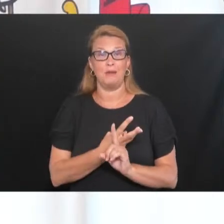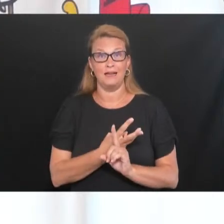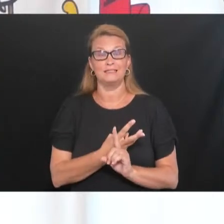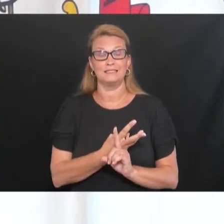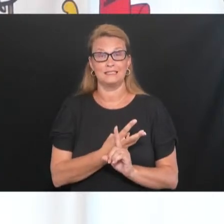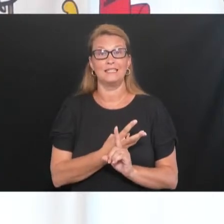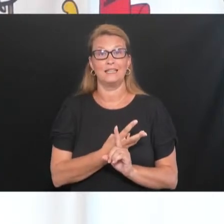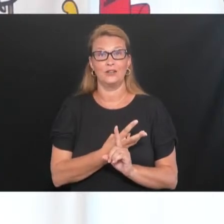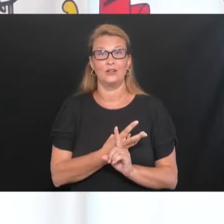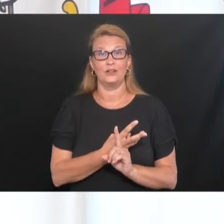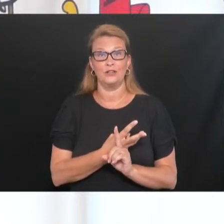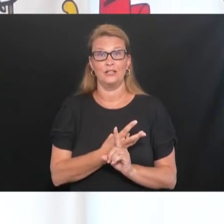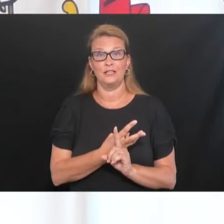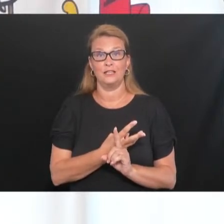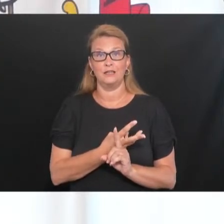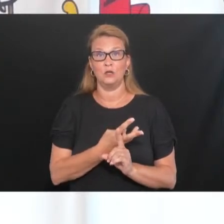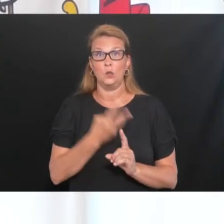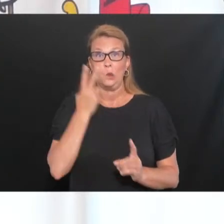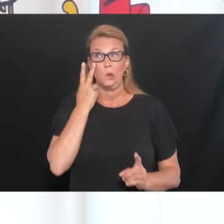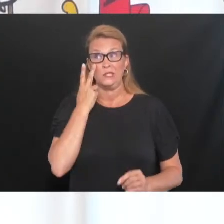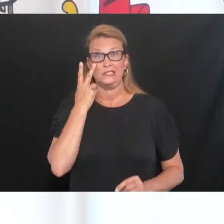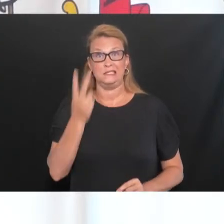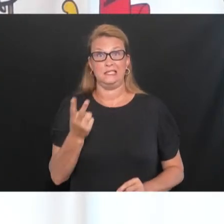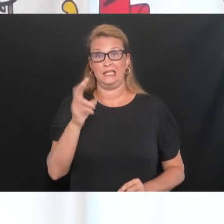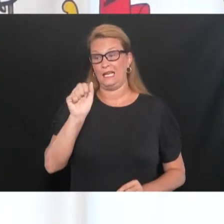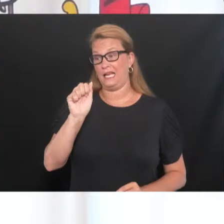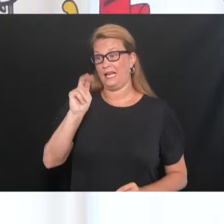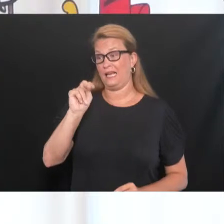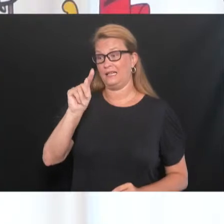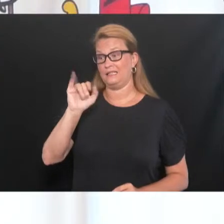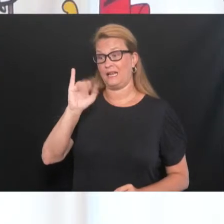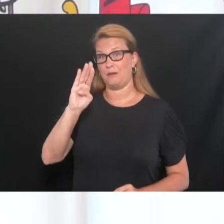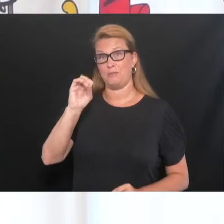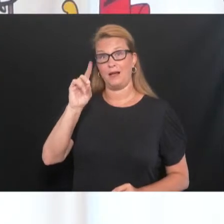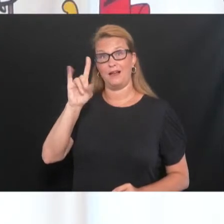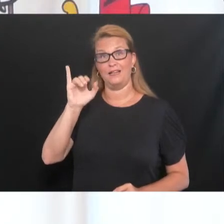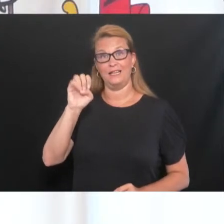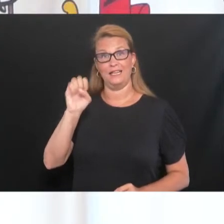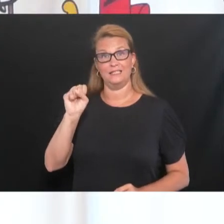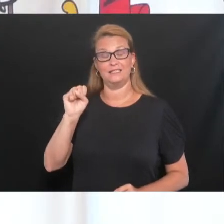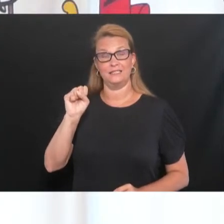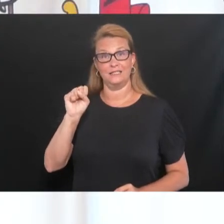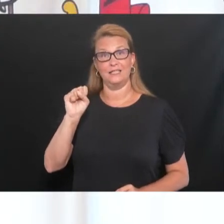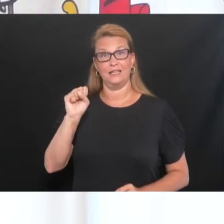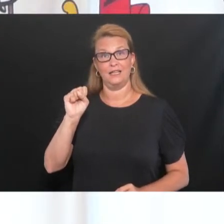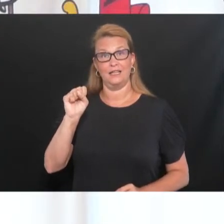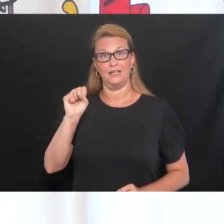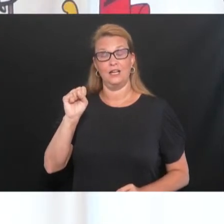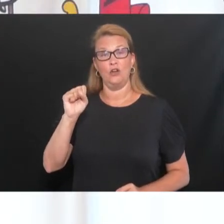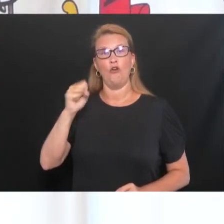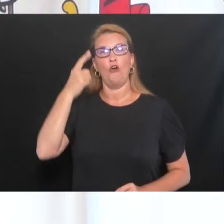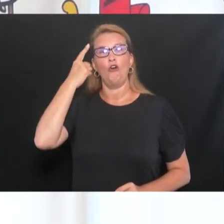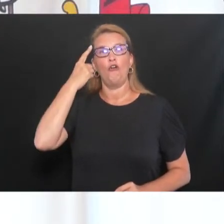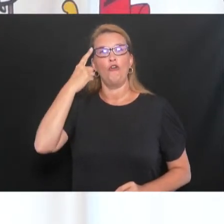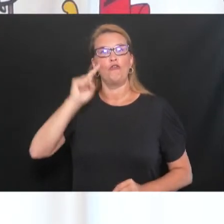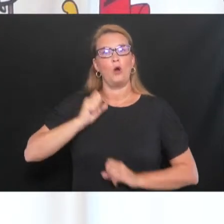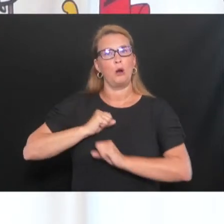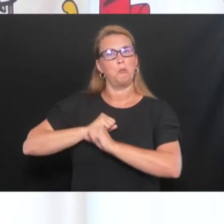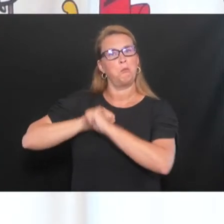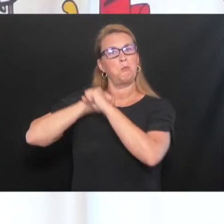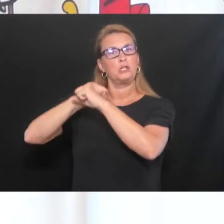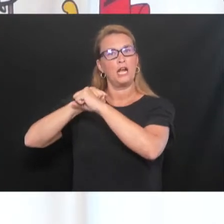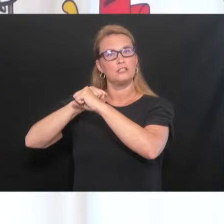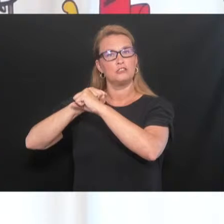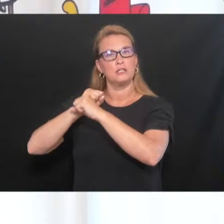vaccination, we're finding that the antibodies that you have to fight off a Delta